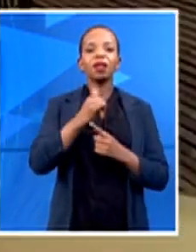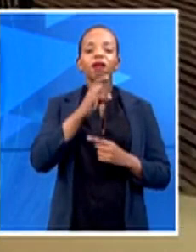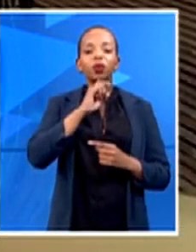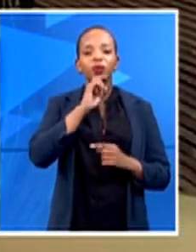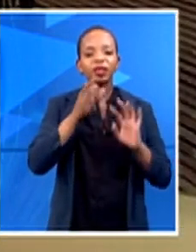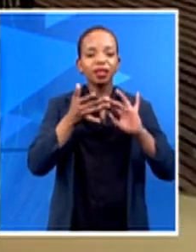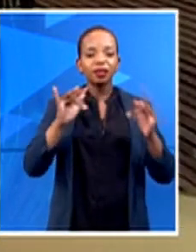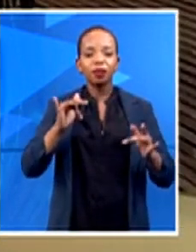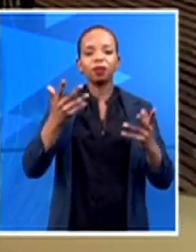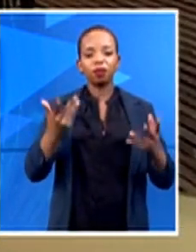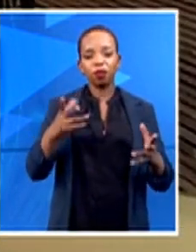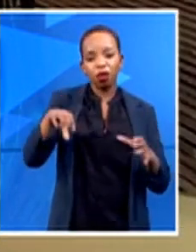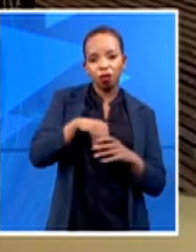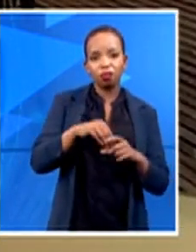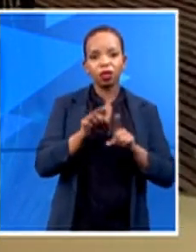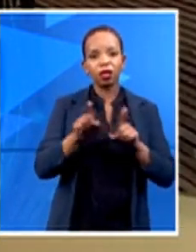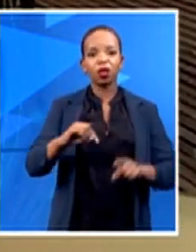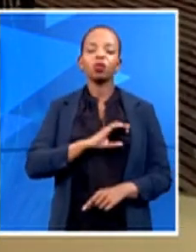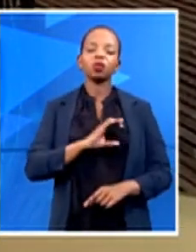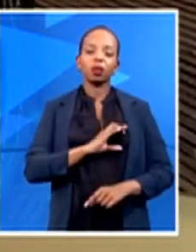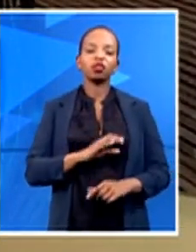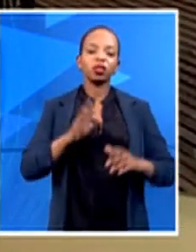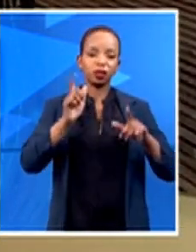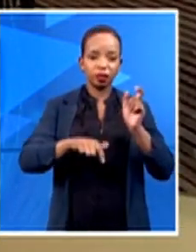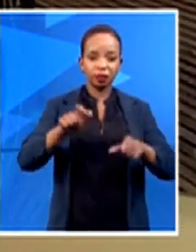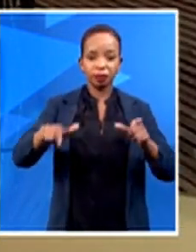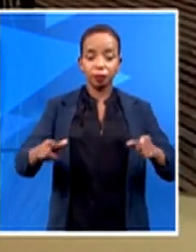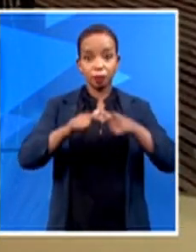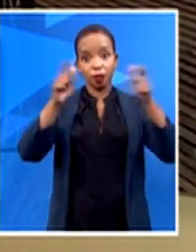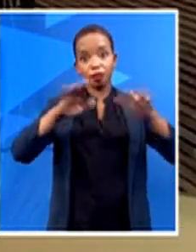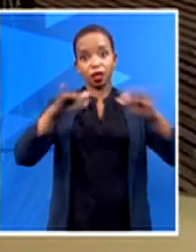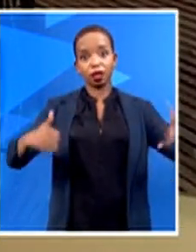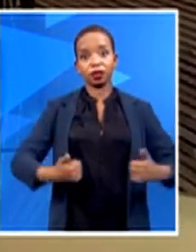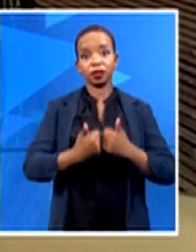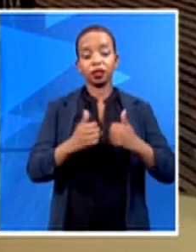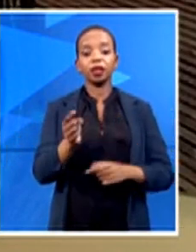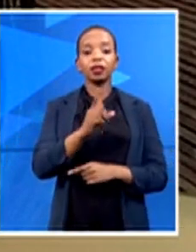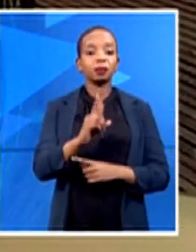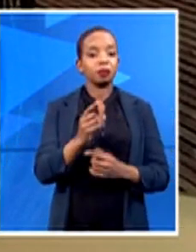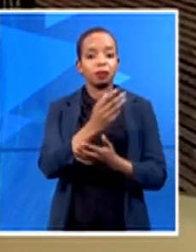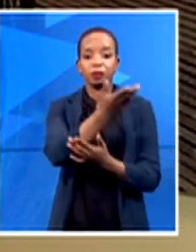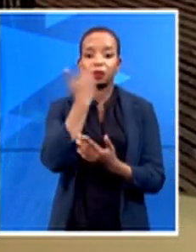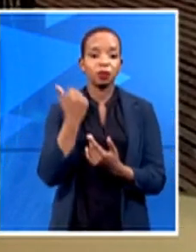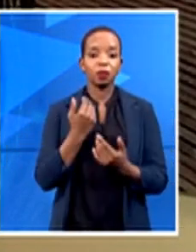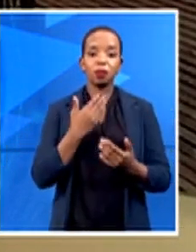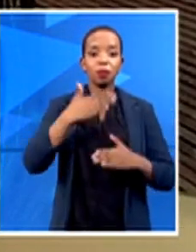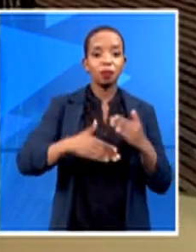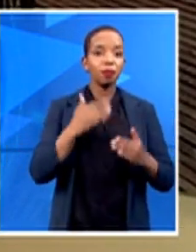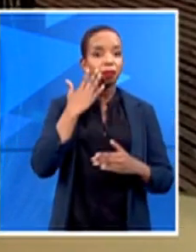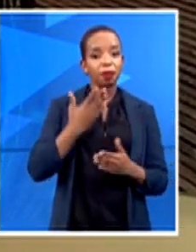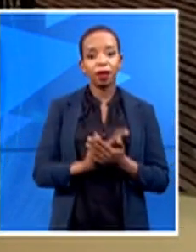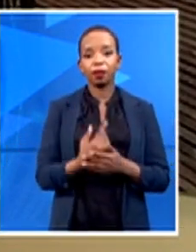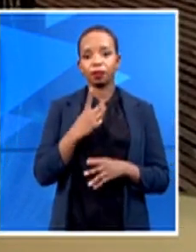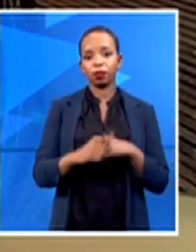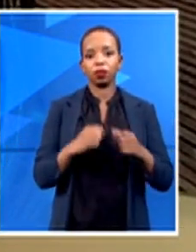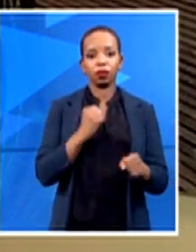The biggest challenge is you can never know where you pick it up. It could be here. It could be dormant, and that is the sort of scary part.